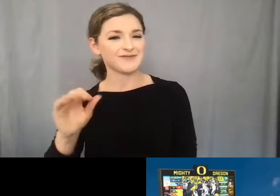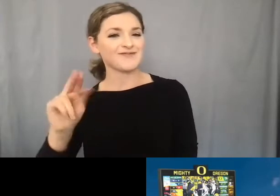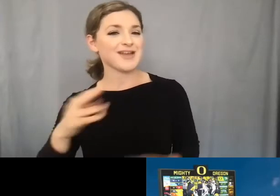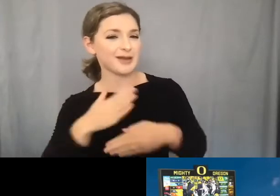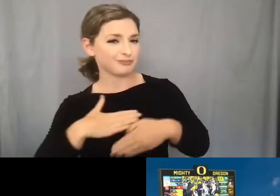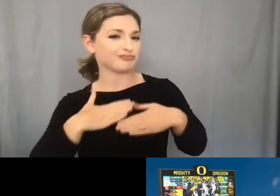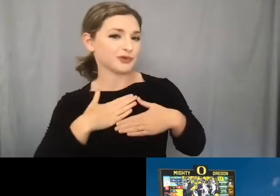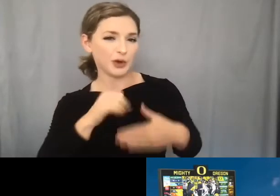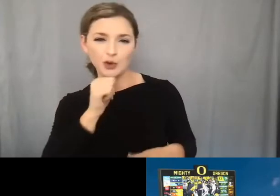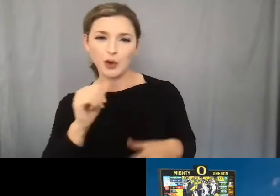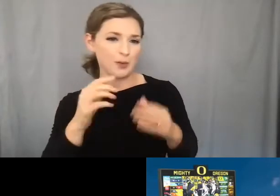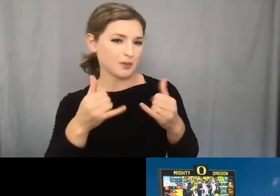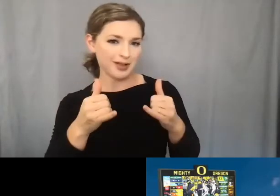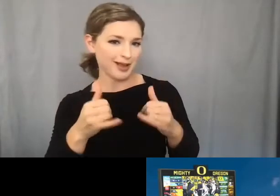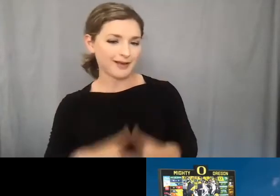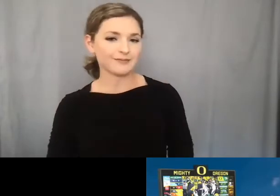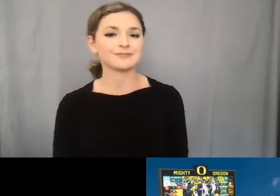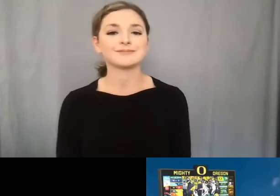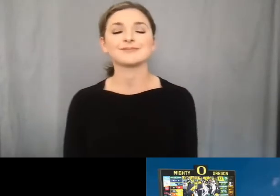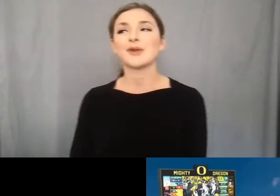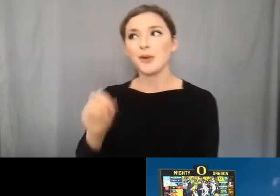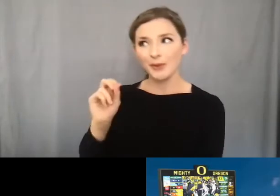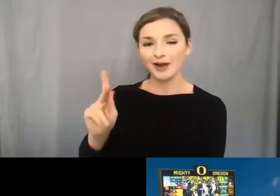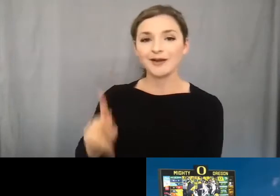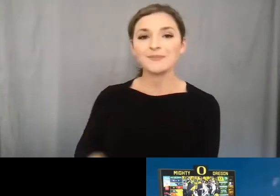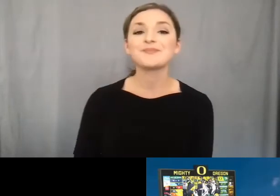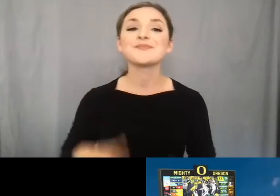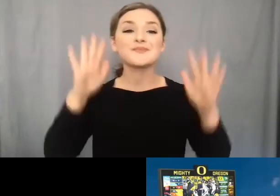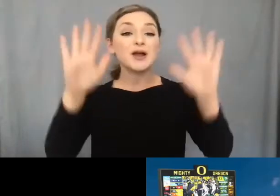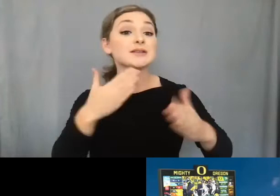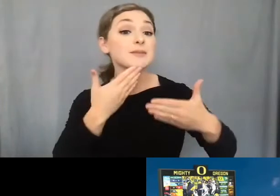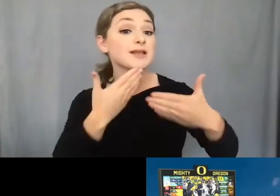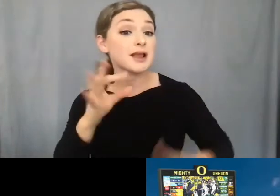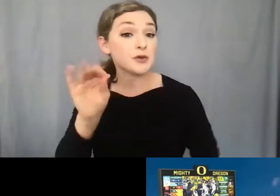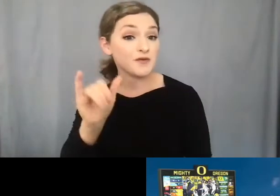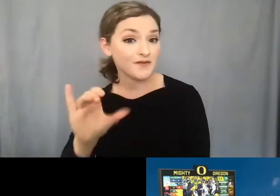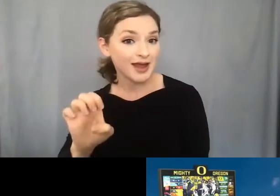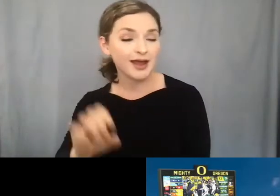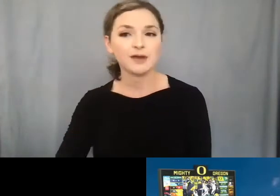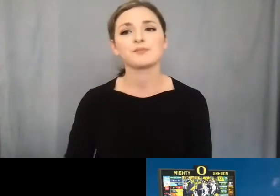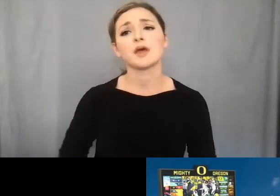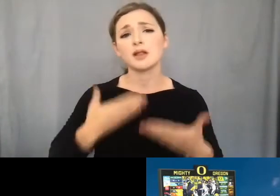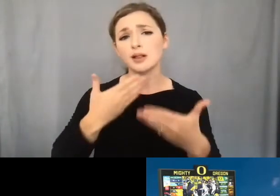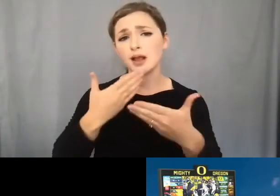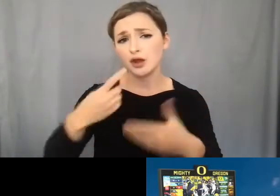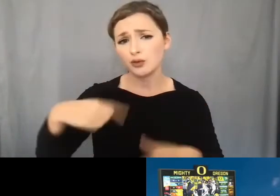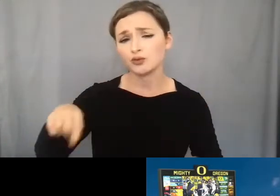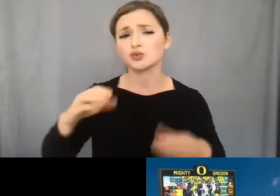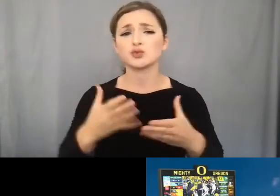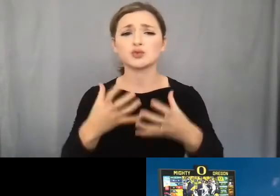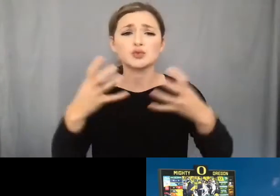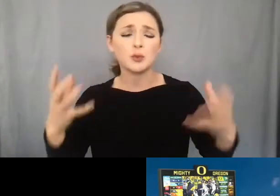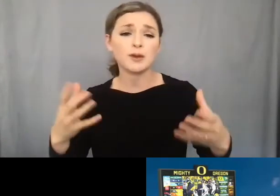Okay. Awesome. Thank you, Faye. Hey, my friends, thank you so much. Would you please all